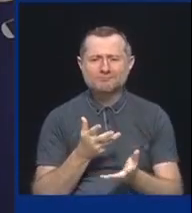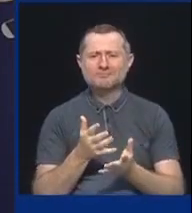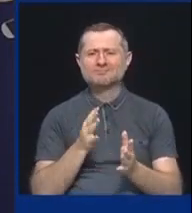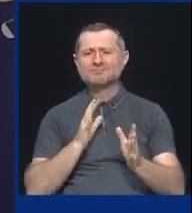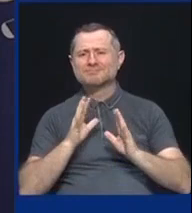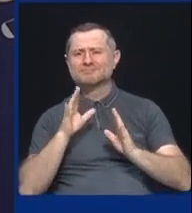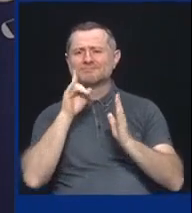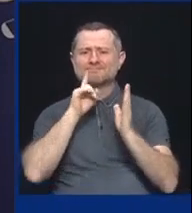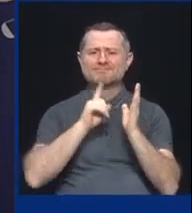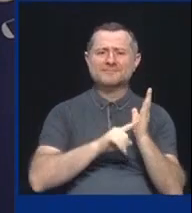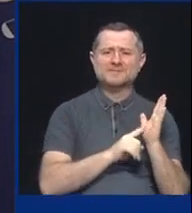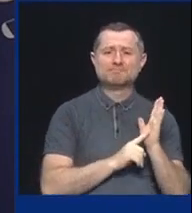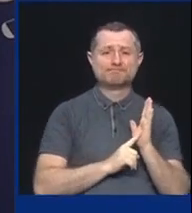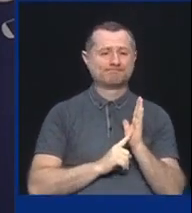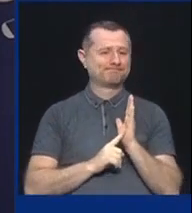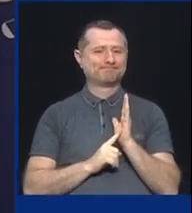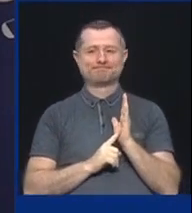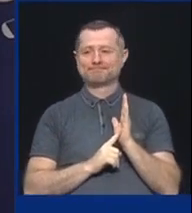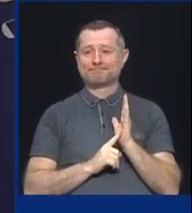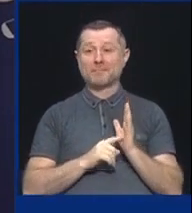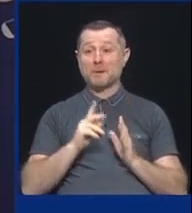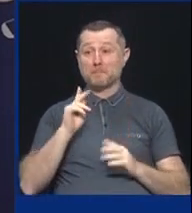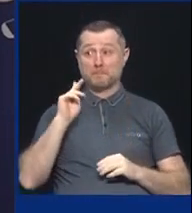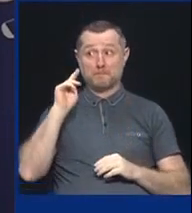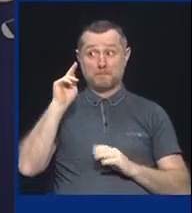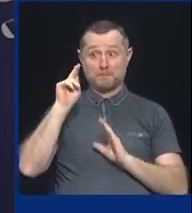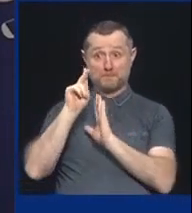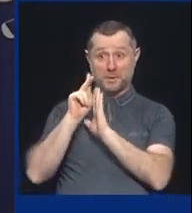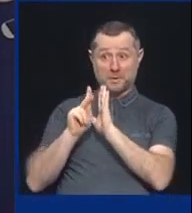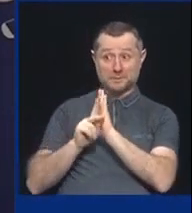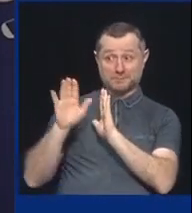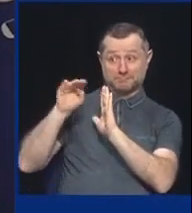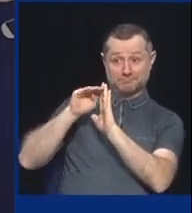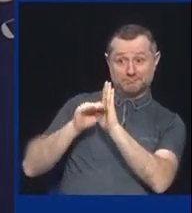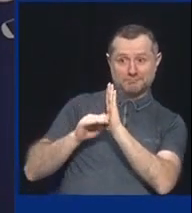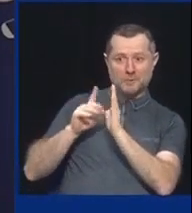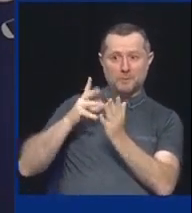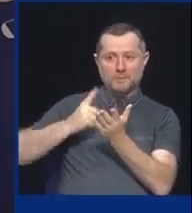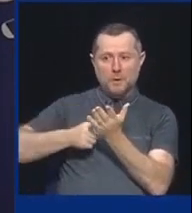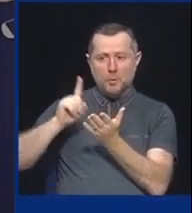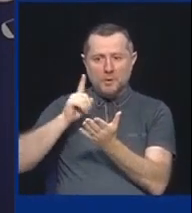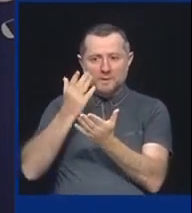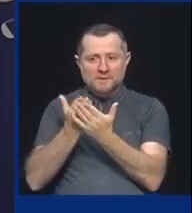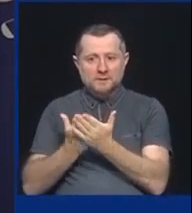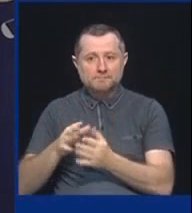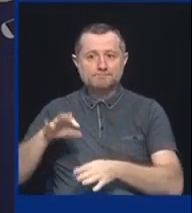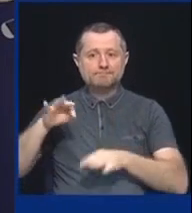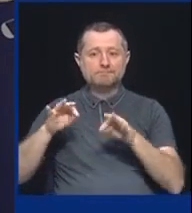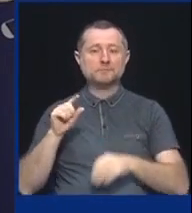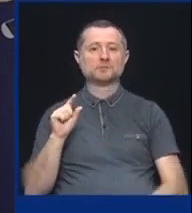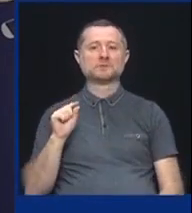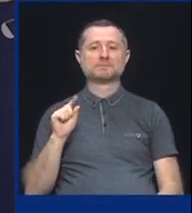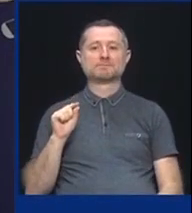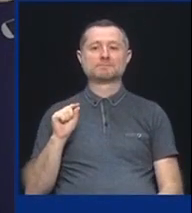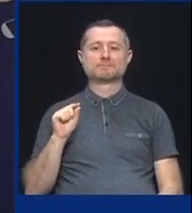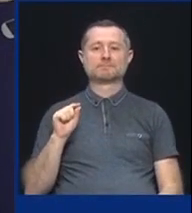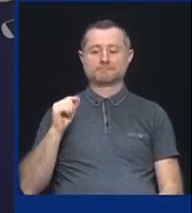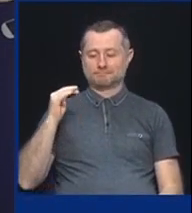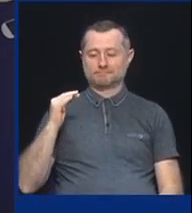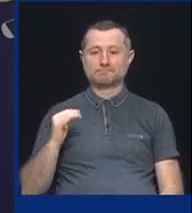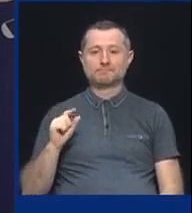public square for policy debate. There is an intelligent discussion to be